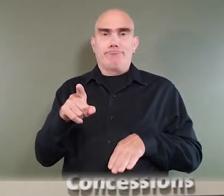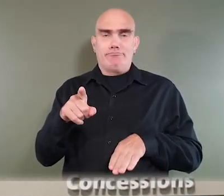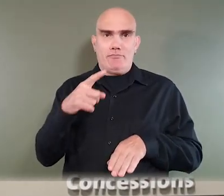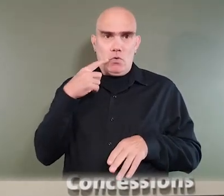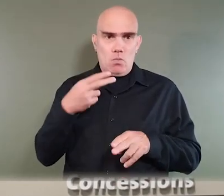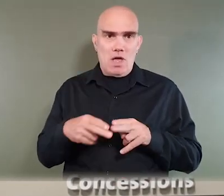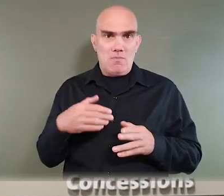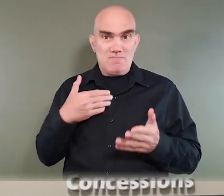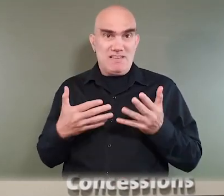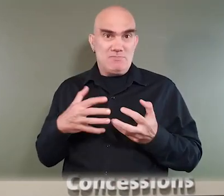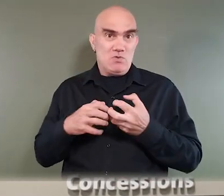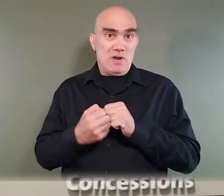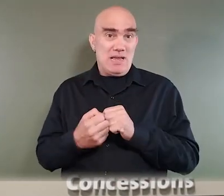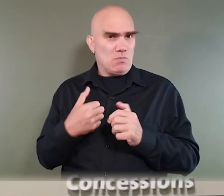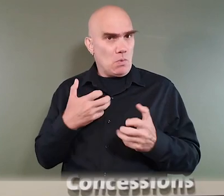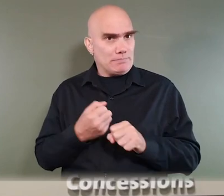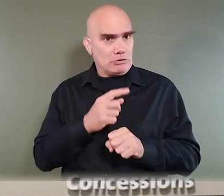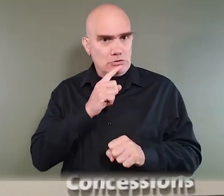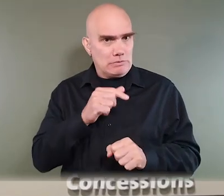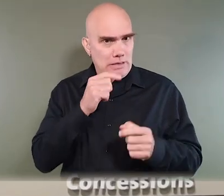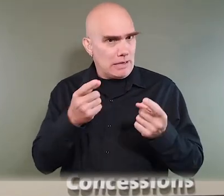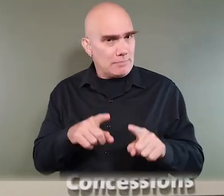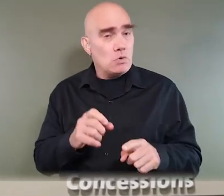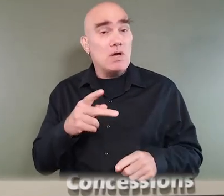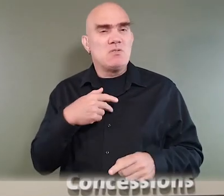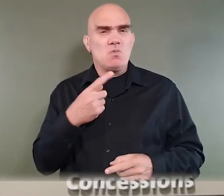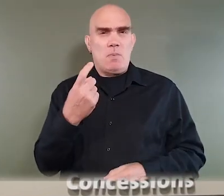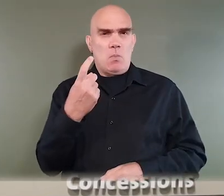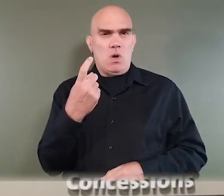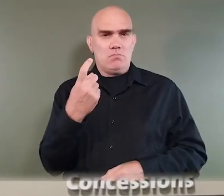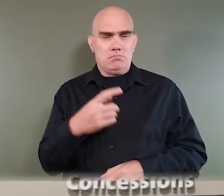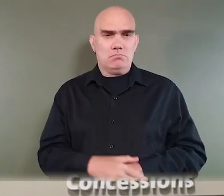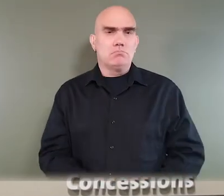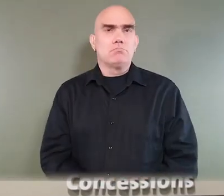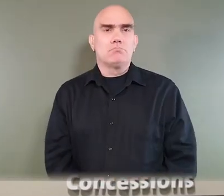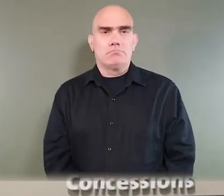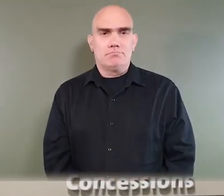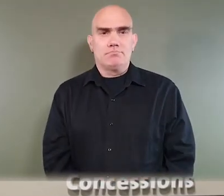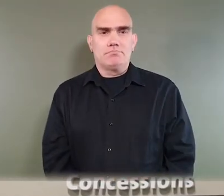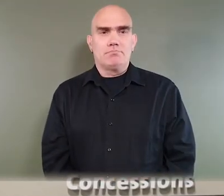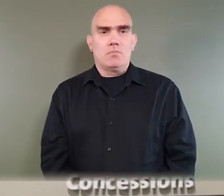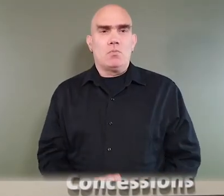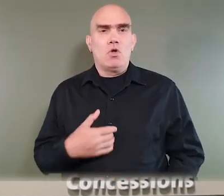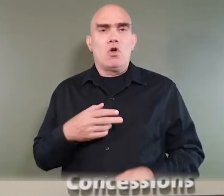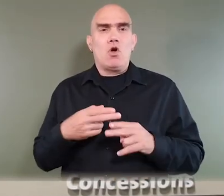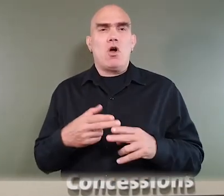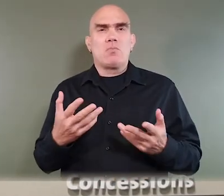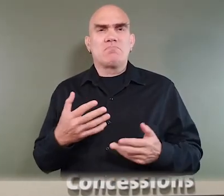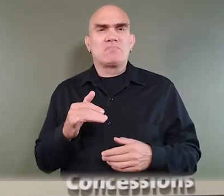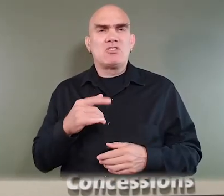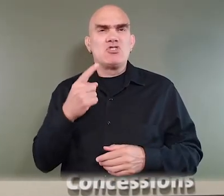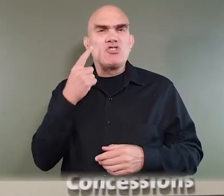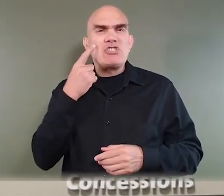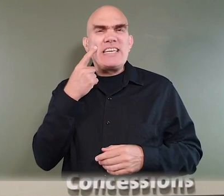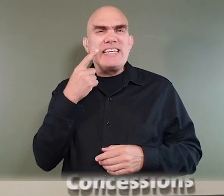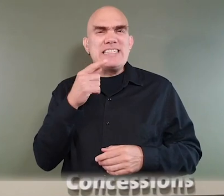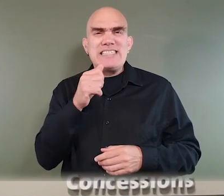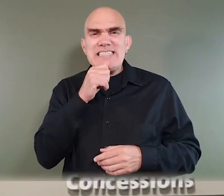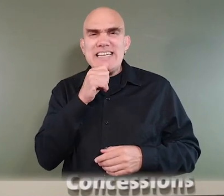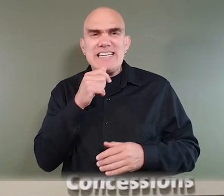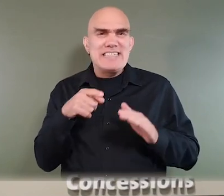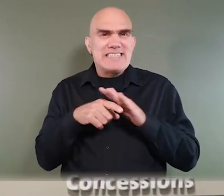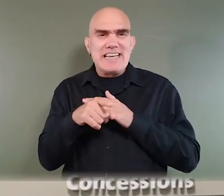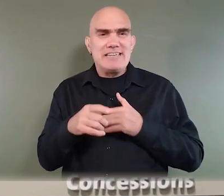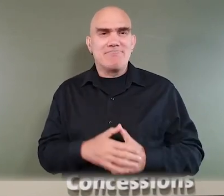that. All right. I'm going to do one more. We're going to do, I call it the cheek sneak. The cheek